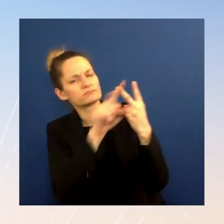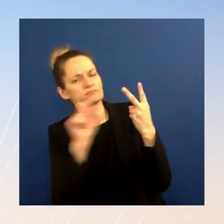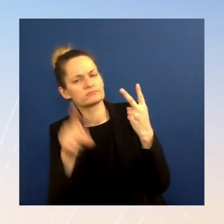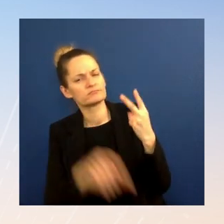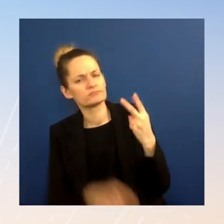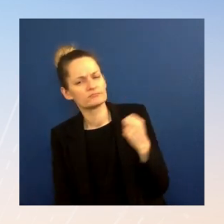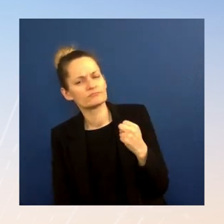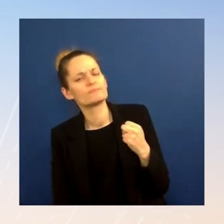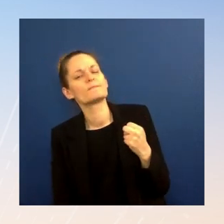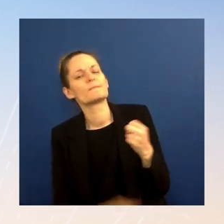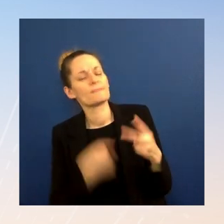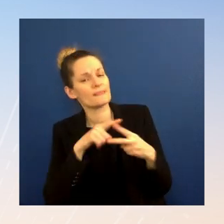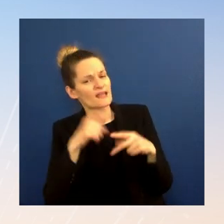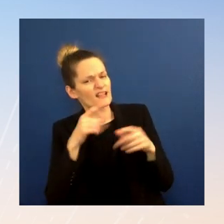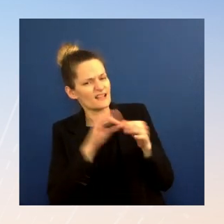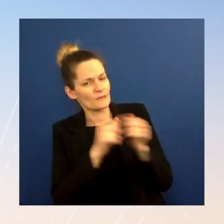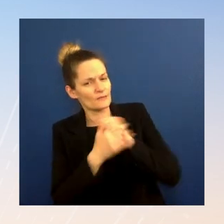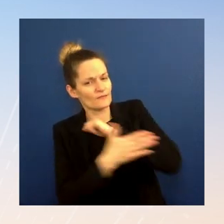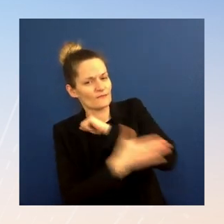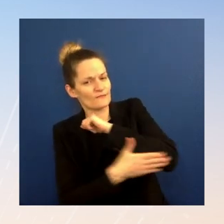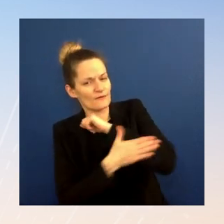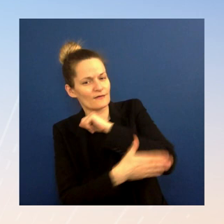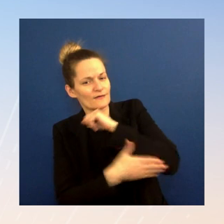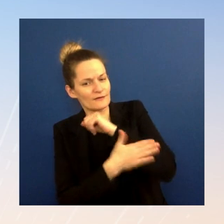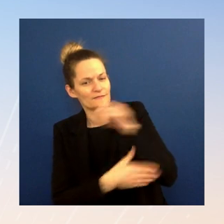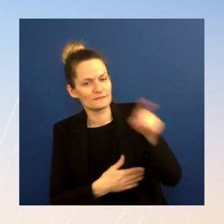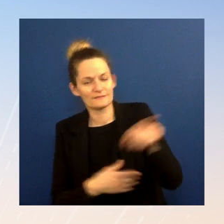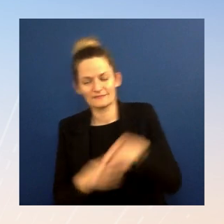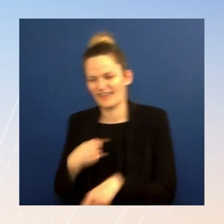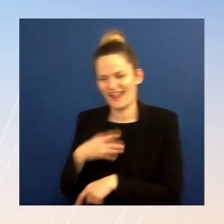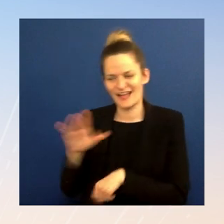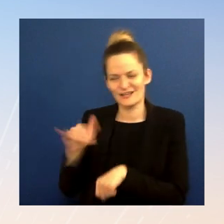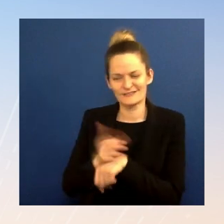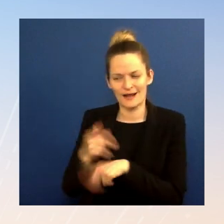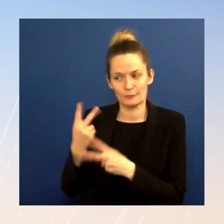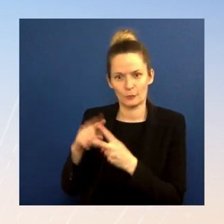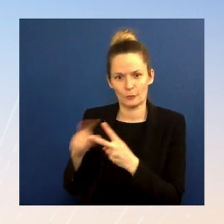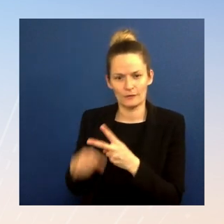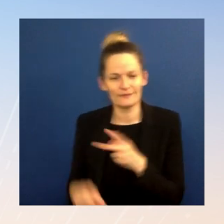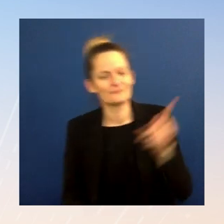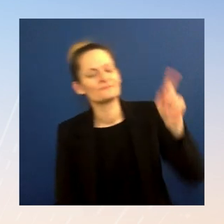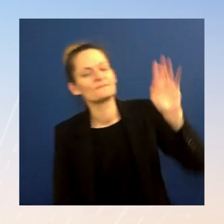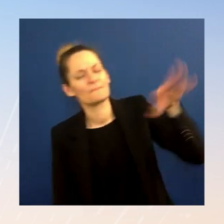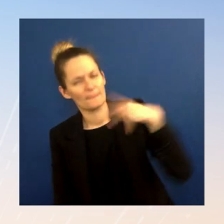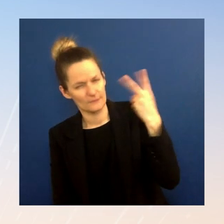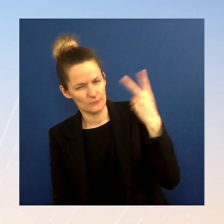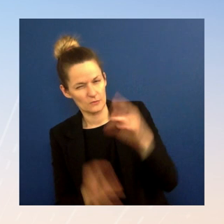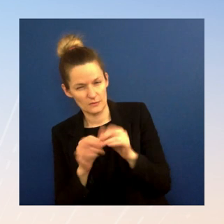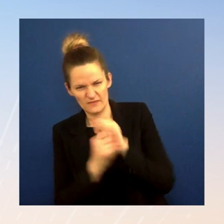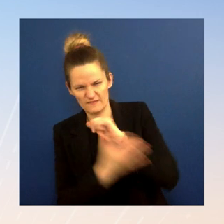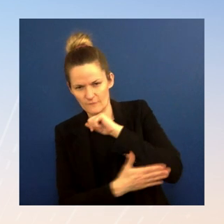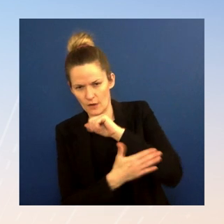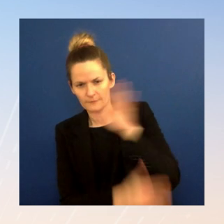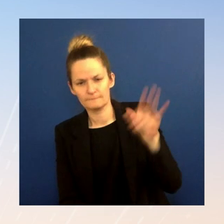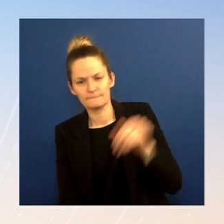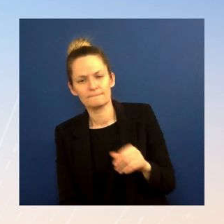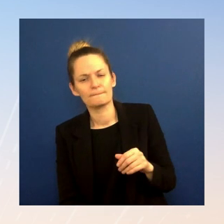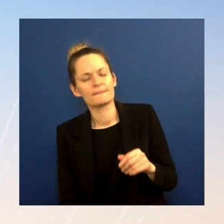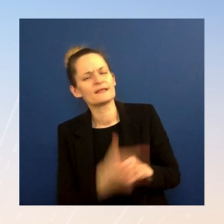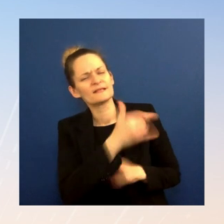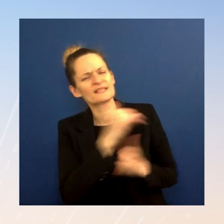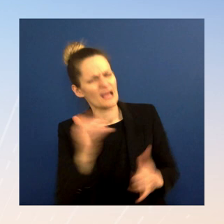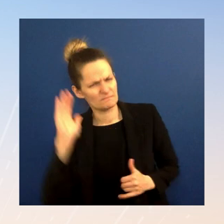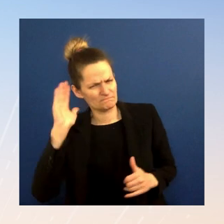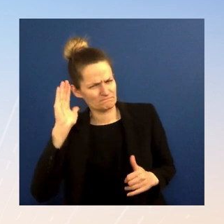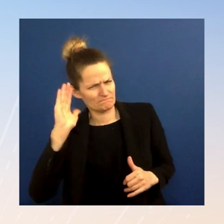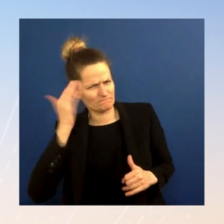the other way. Sure. So what do you make of the fact that there now appear to be Chechen and maybe Syrian